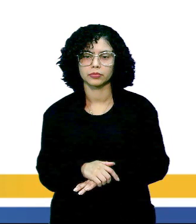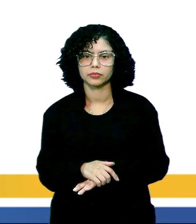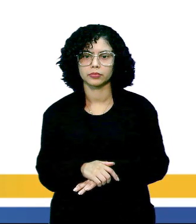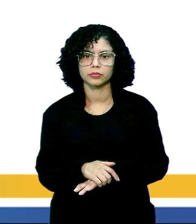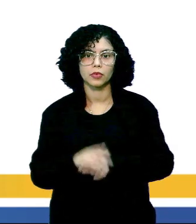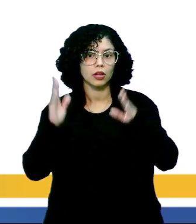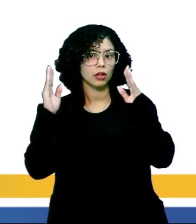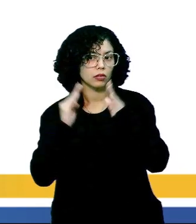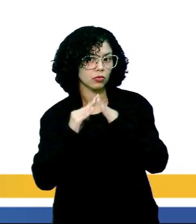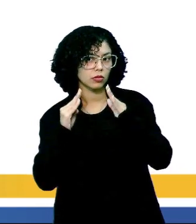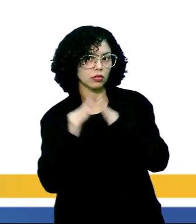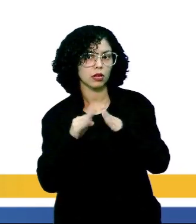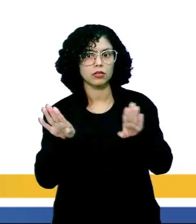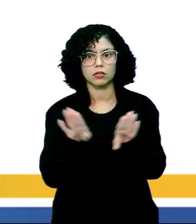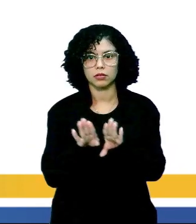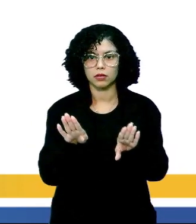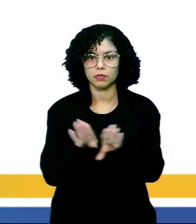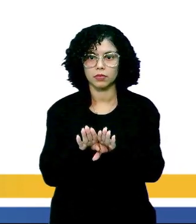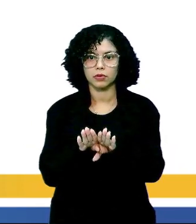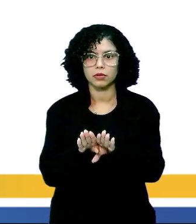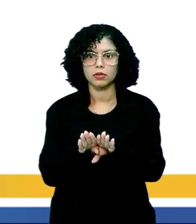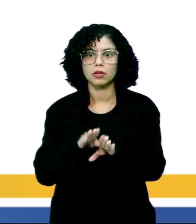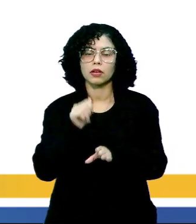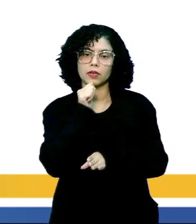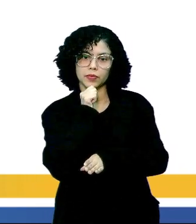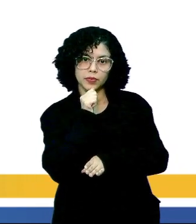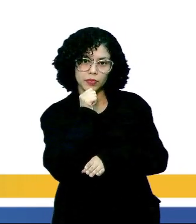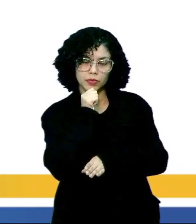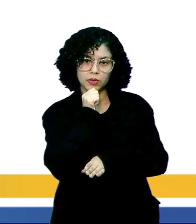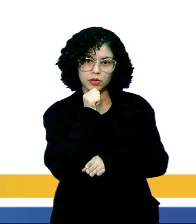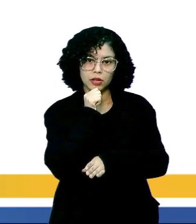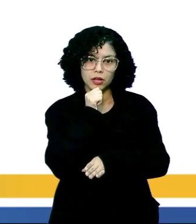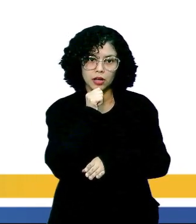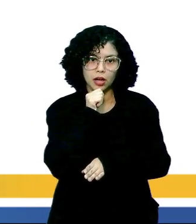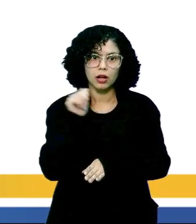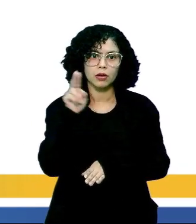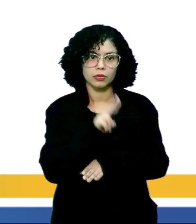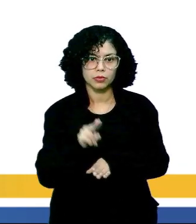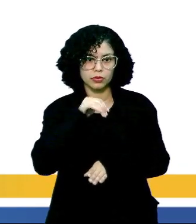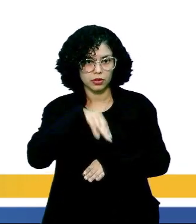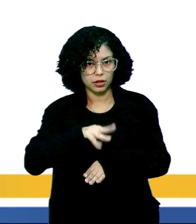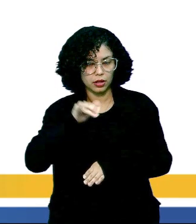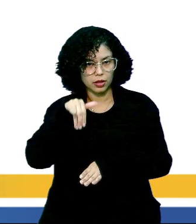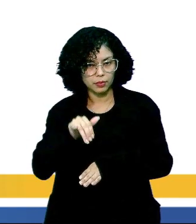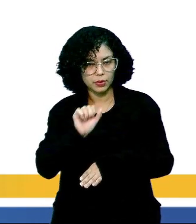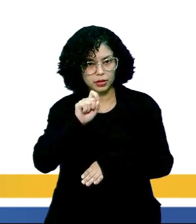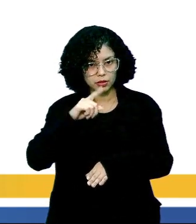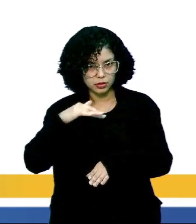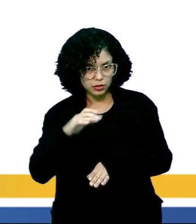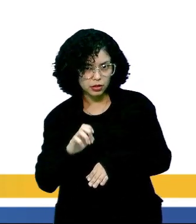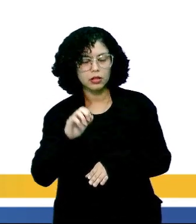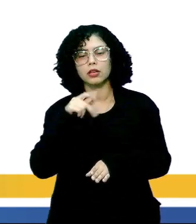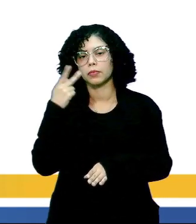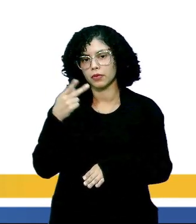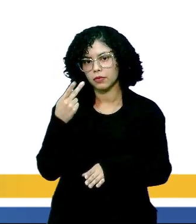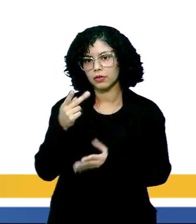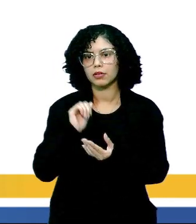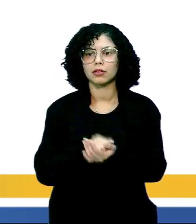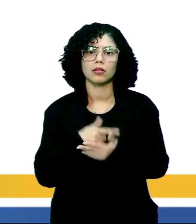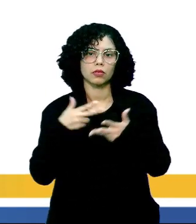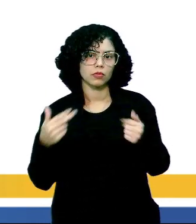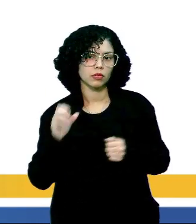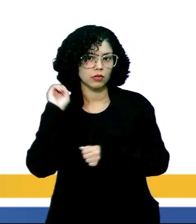lie. I asked him about it, and he said it was okay because everyone lied a little